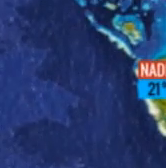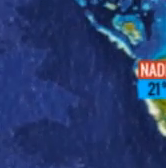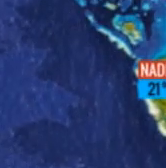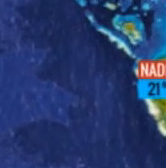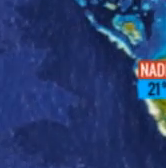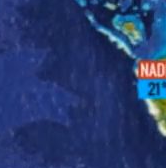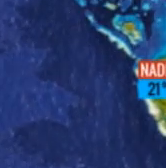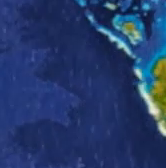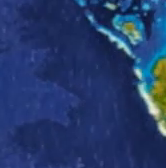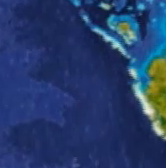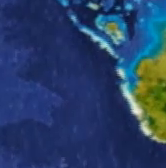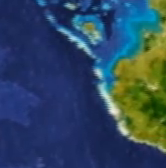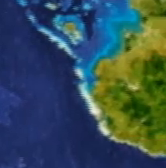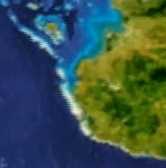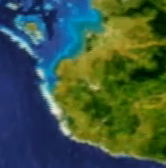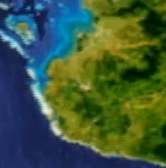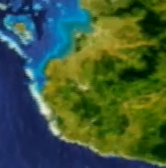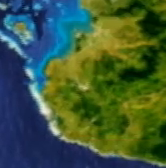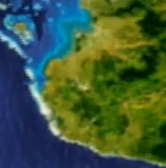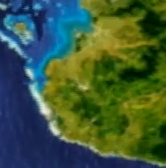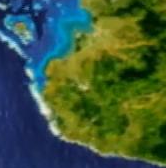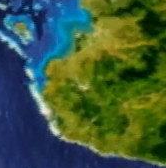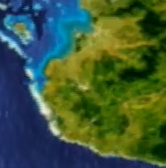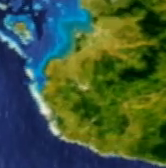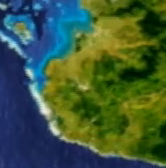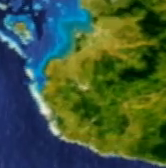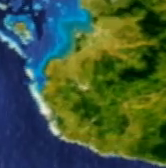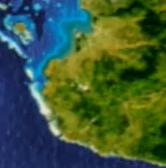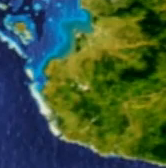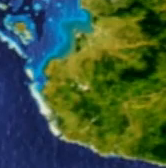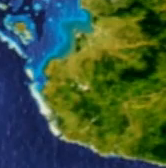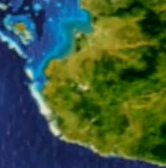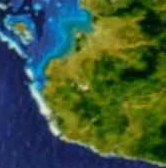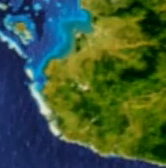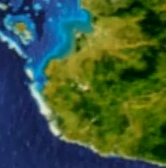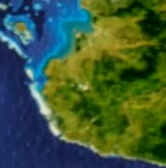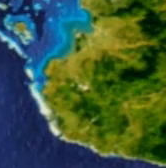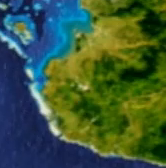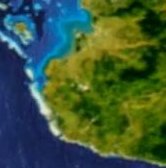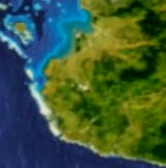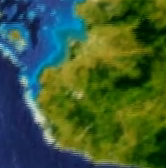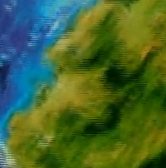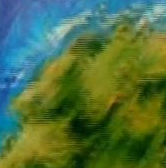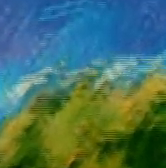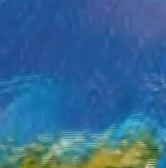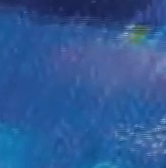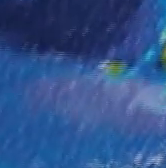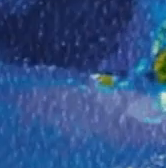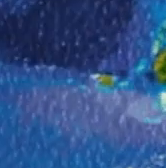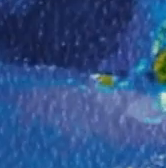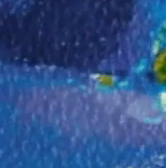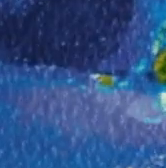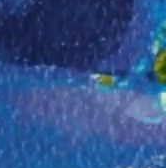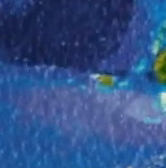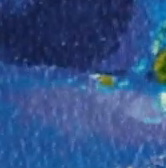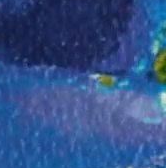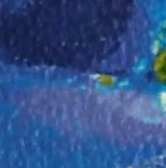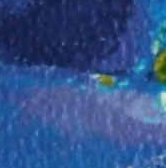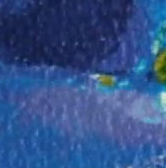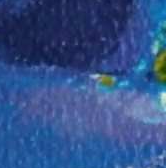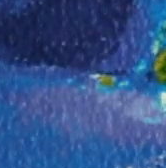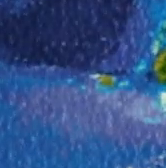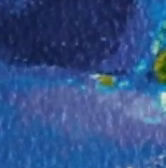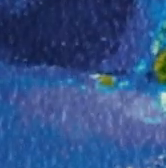centres. Eastwards from Pacific Harbour to Suva, mostly fine conditions apart from a few cloudy periods. And up north, afternoon or